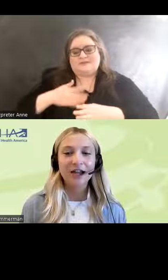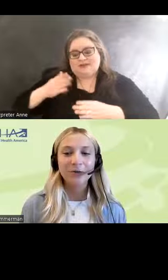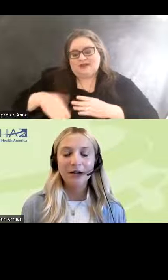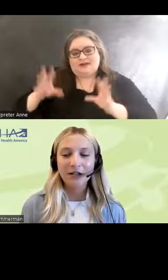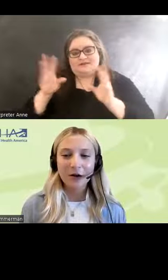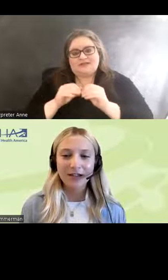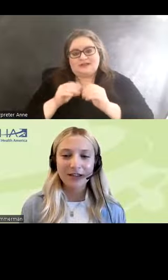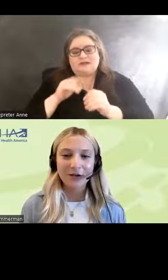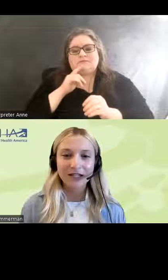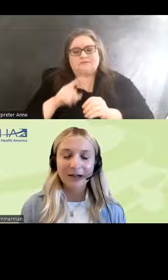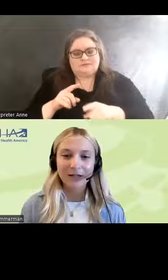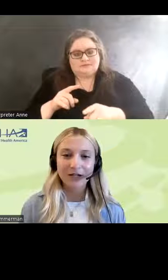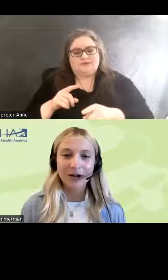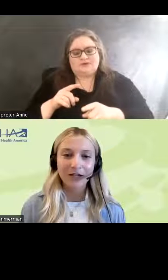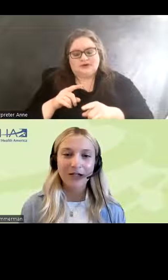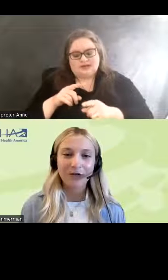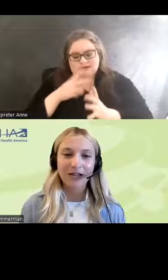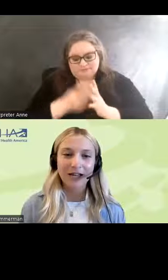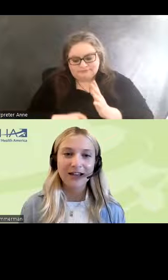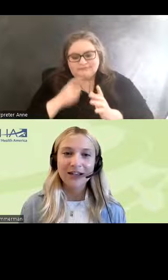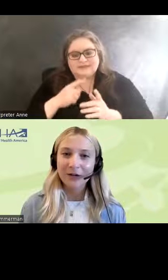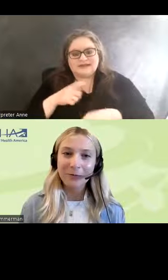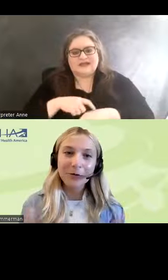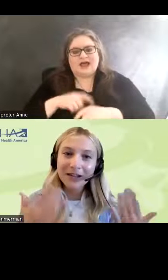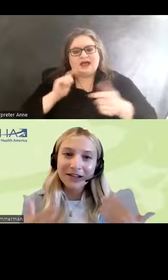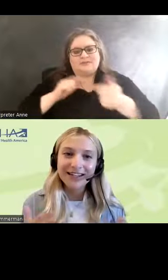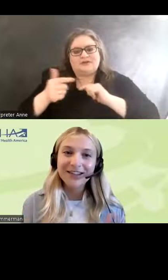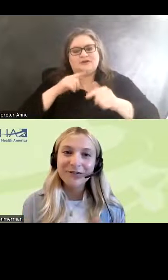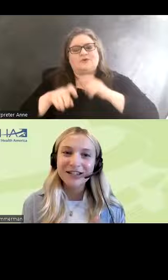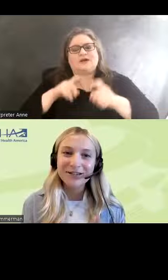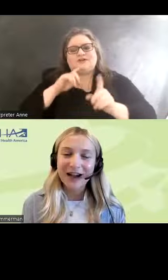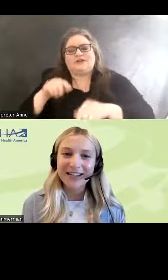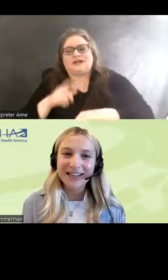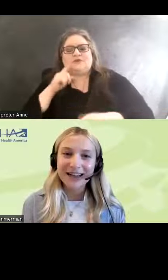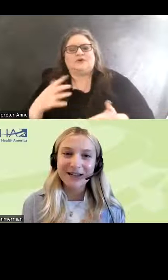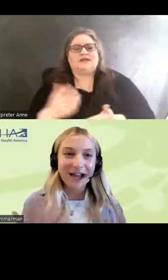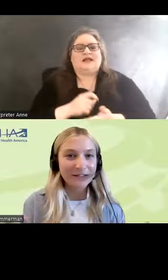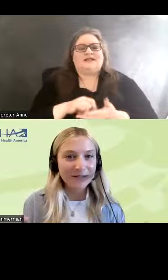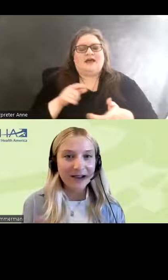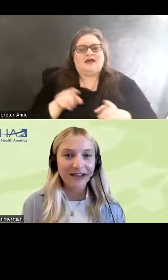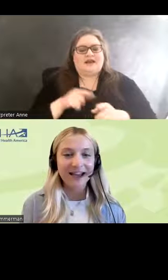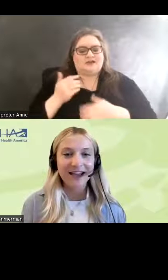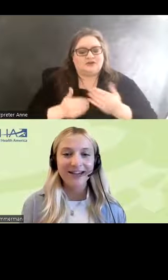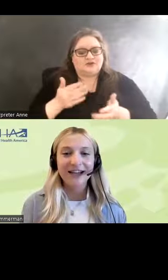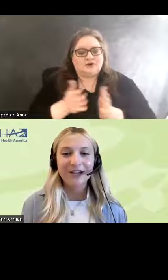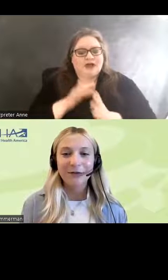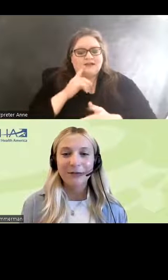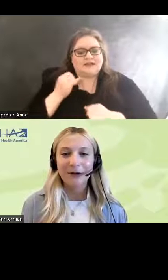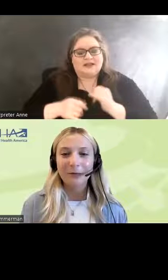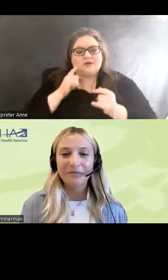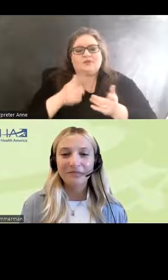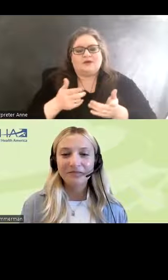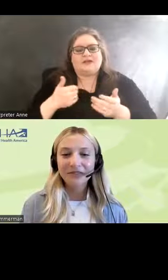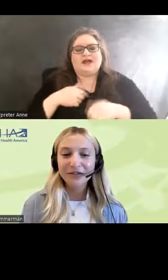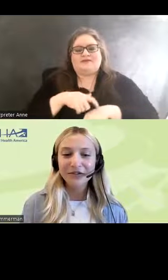session to really go into those and have some time in Q&A. So we'll be collecting those as you ask them and have some time at the end to